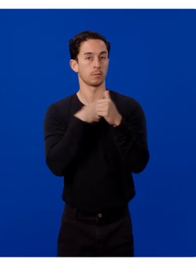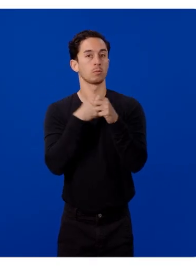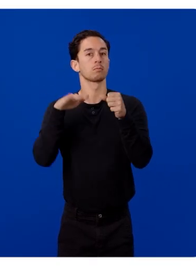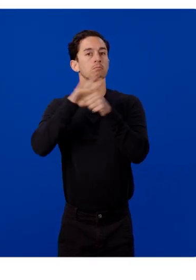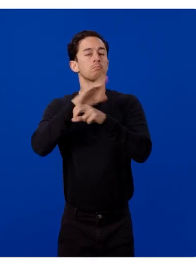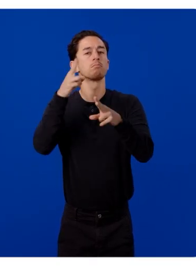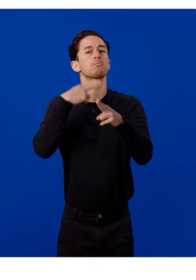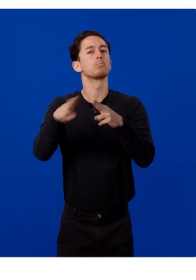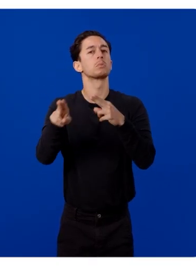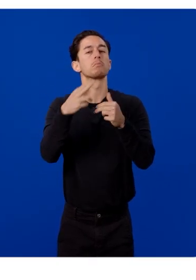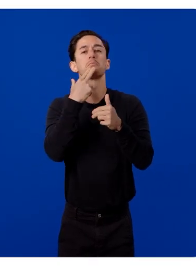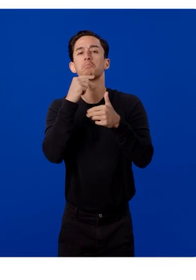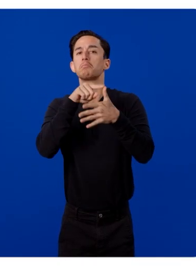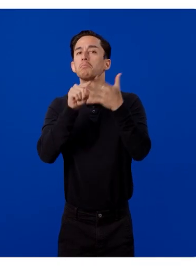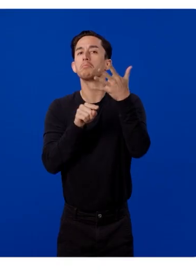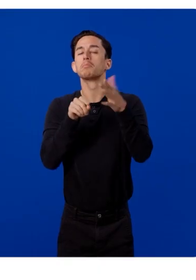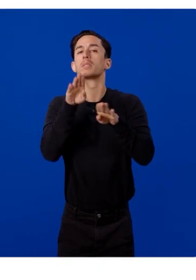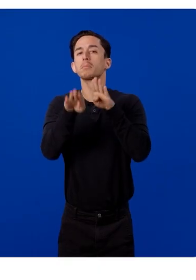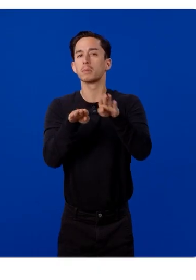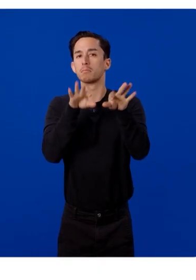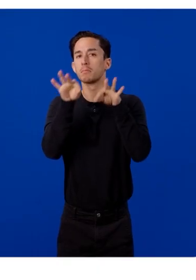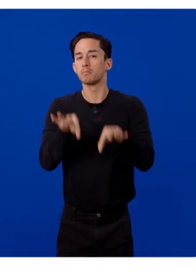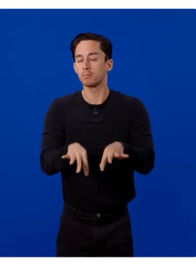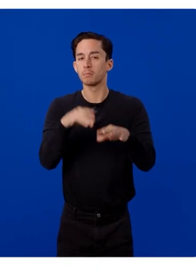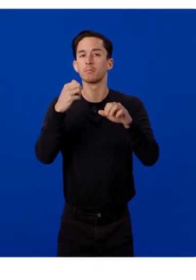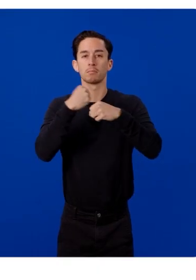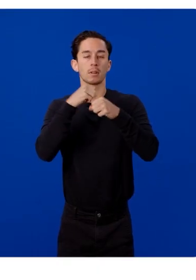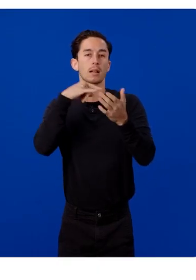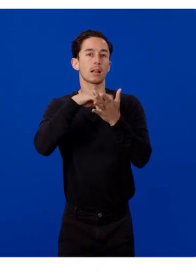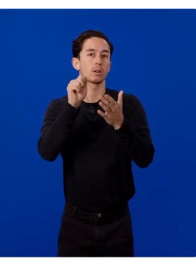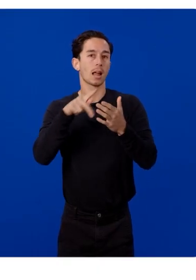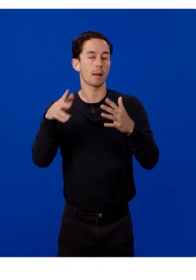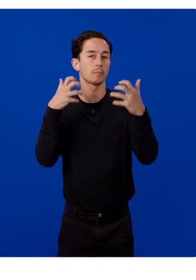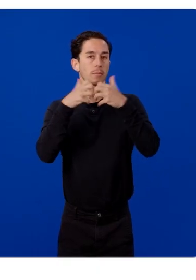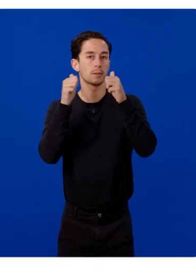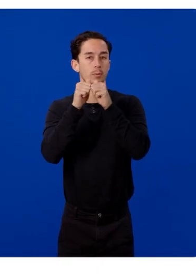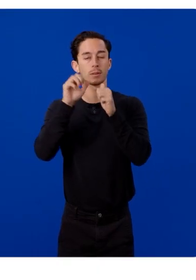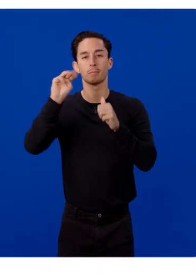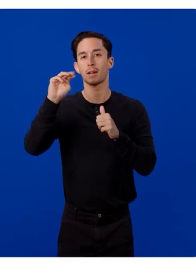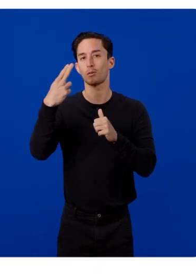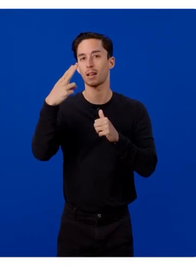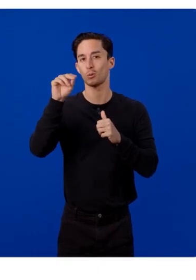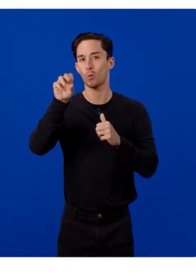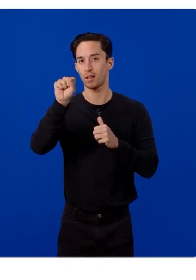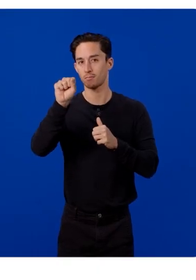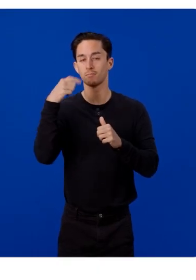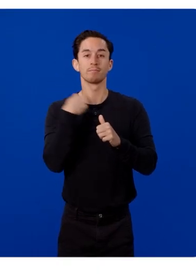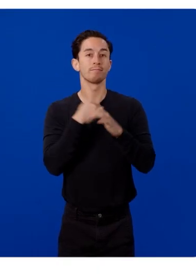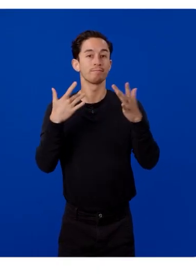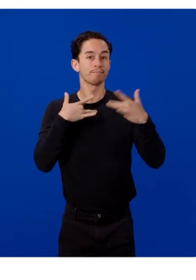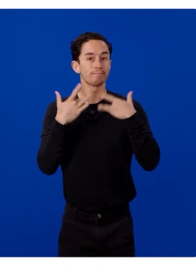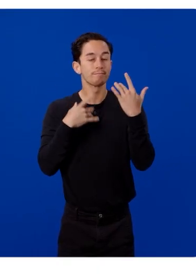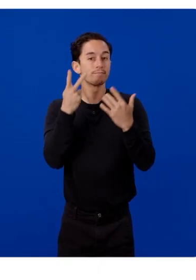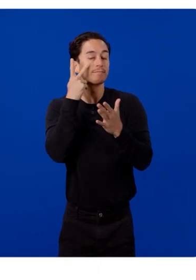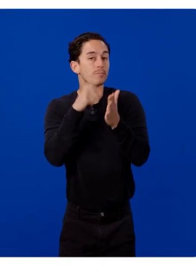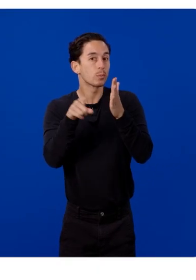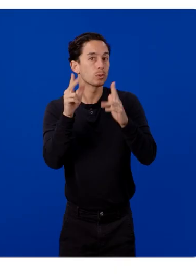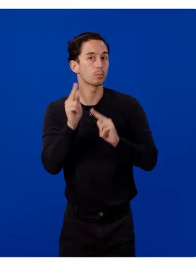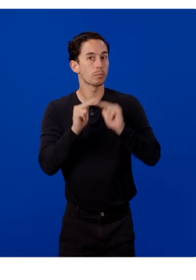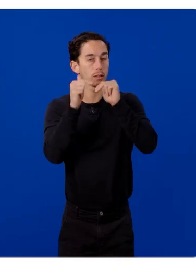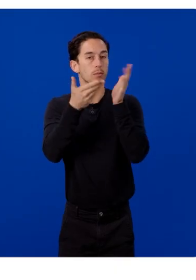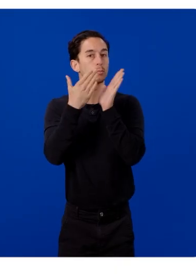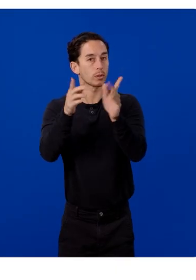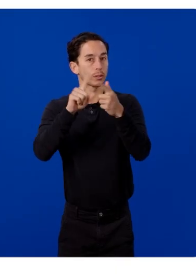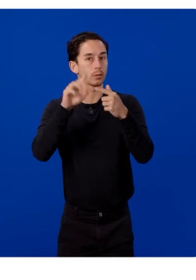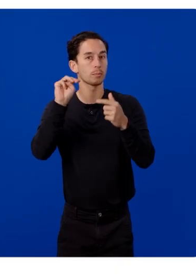brief step-by-step guide to making your Android app compatible with Meta Horizon OS. We're excited to see what you build and bring to the